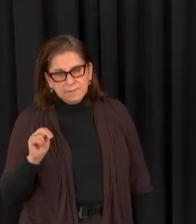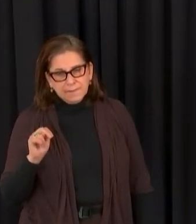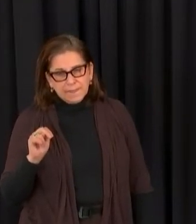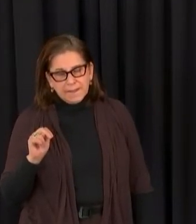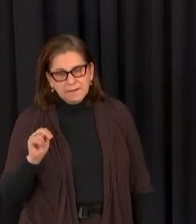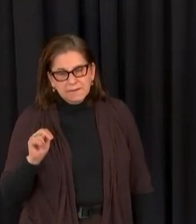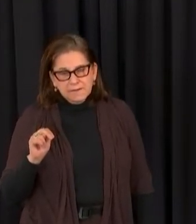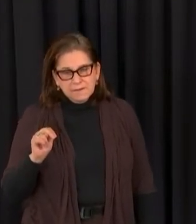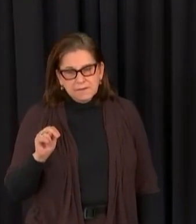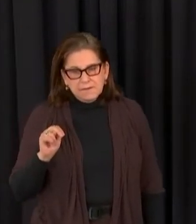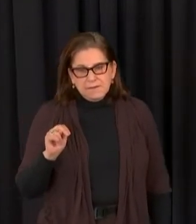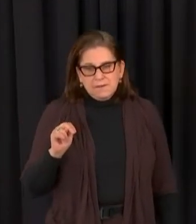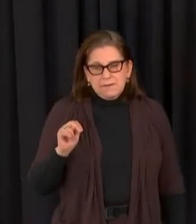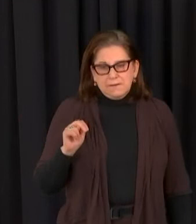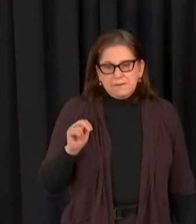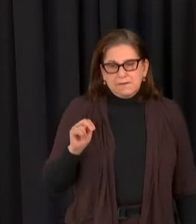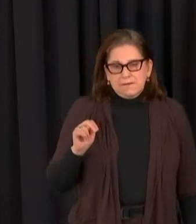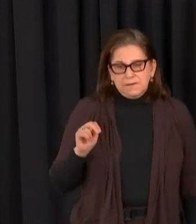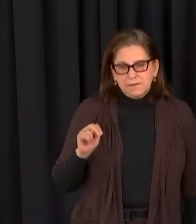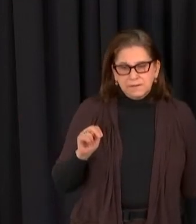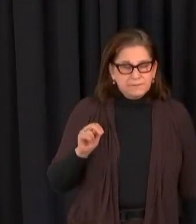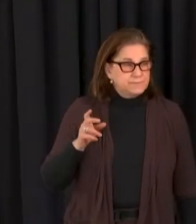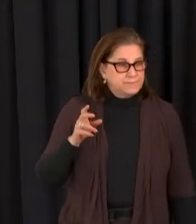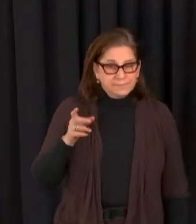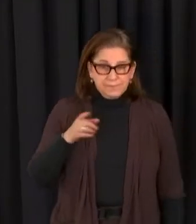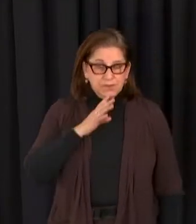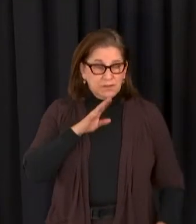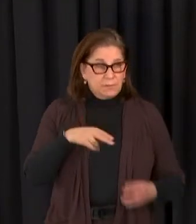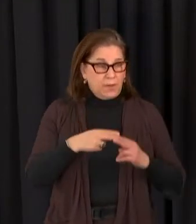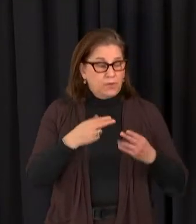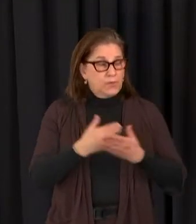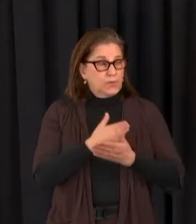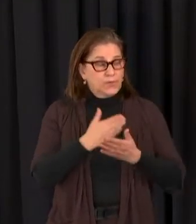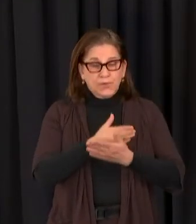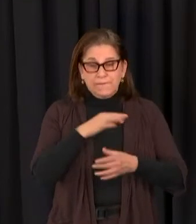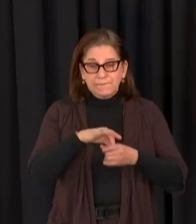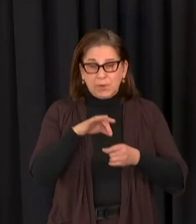the electoral system that's present in the city right now?